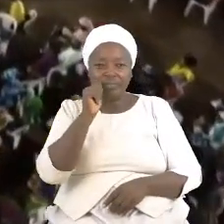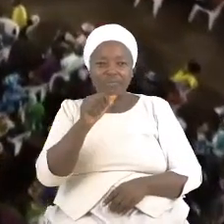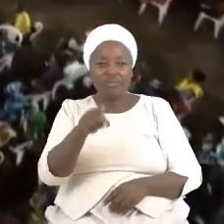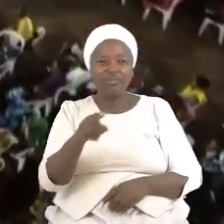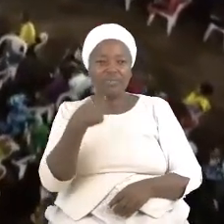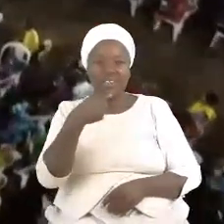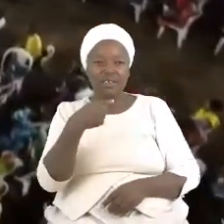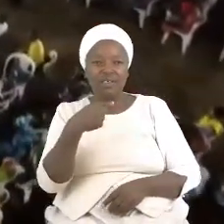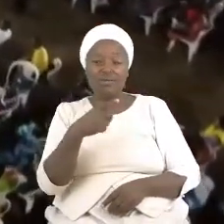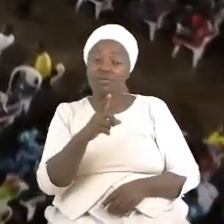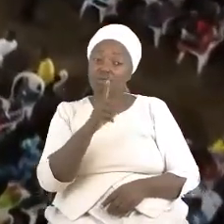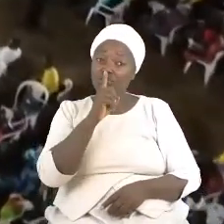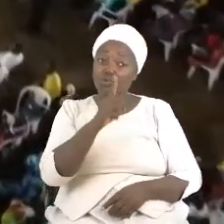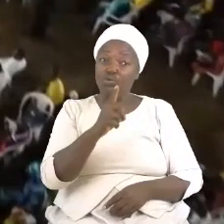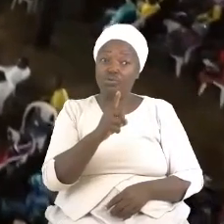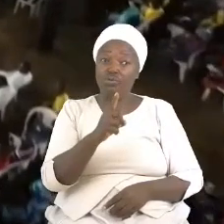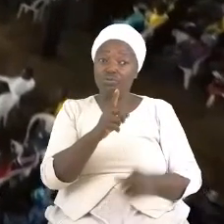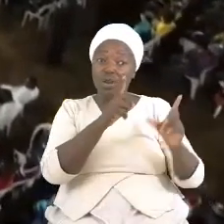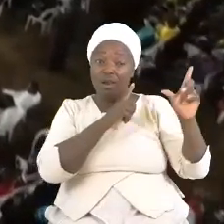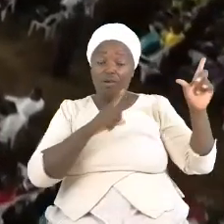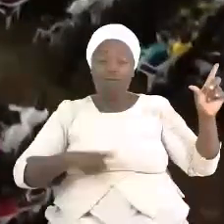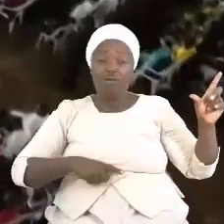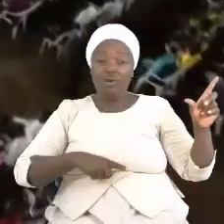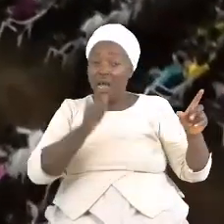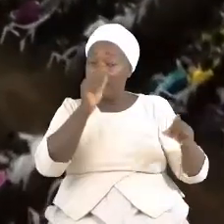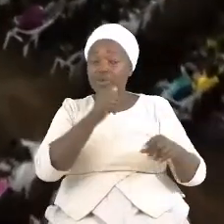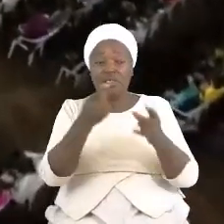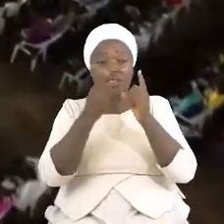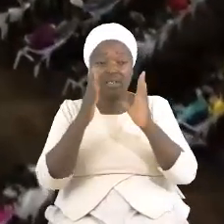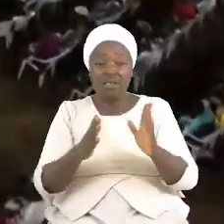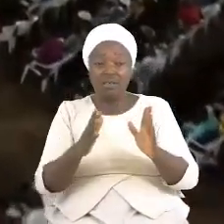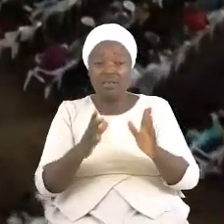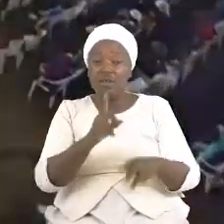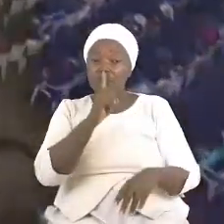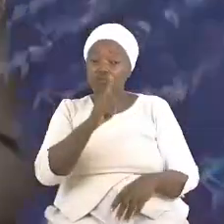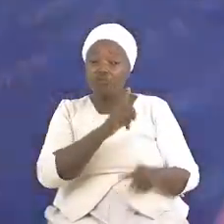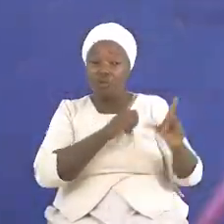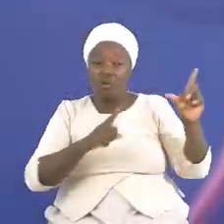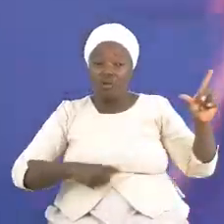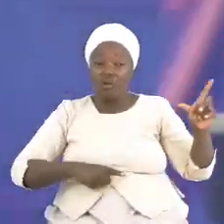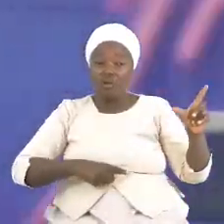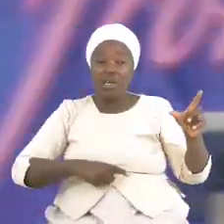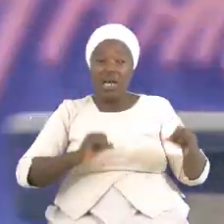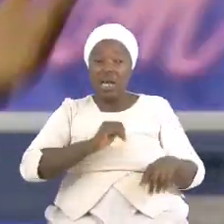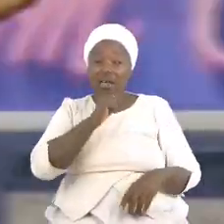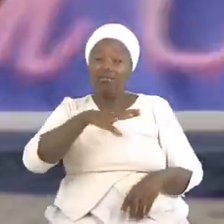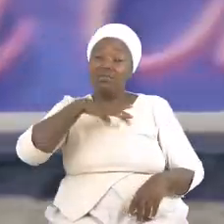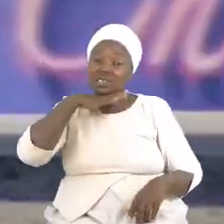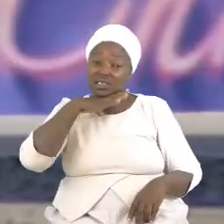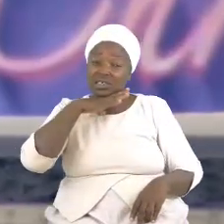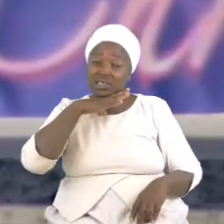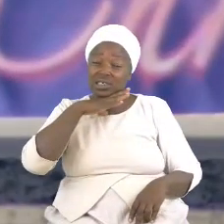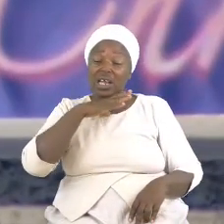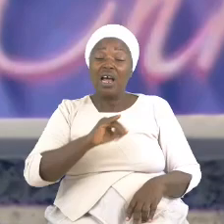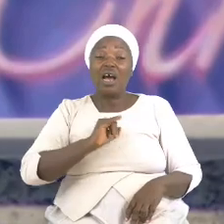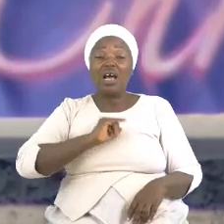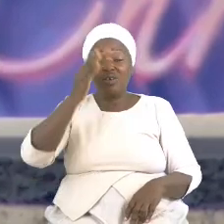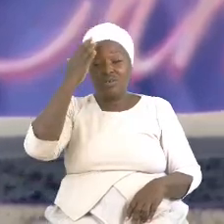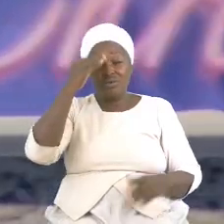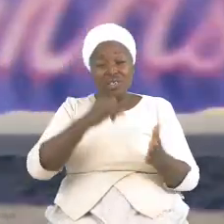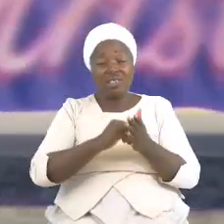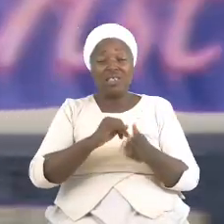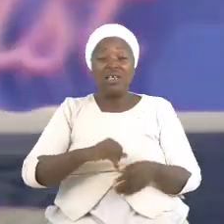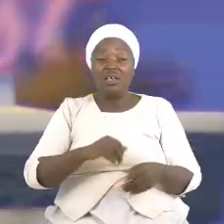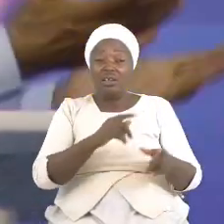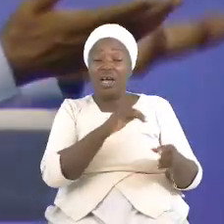Lord, I'm a sinner, truth, Lord, I'm defiled, truth, Lord, I'm an idol worshiper, truth,